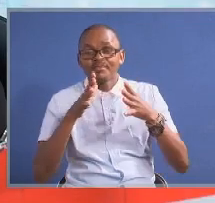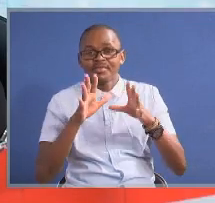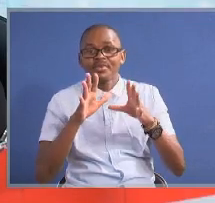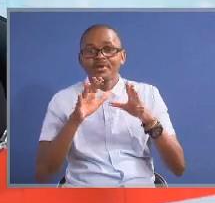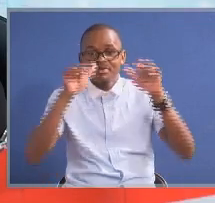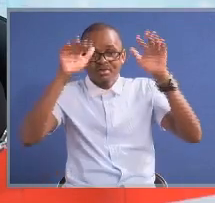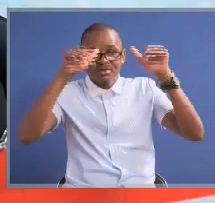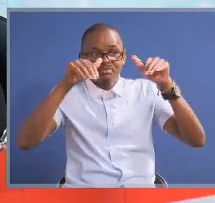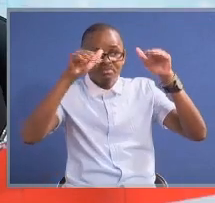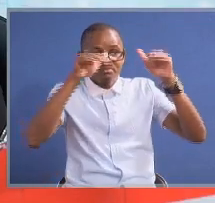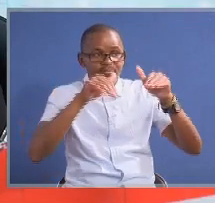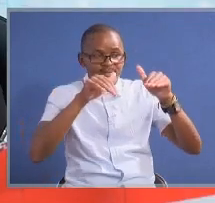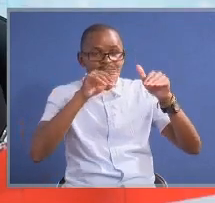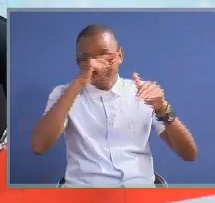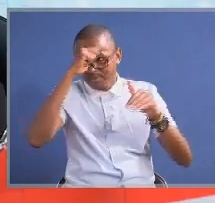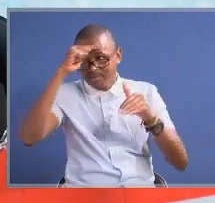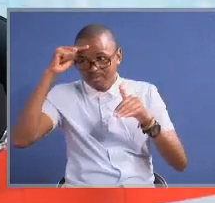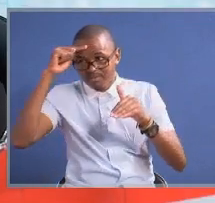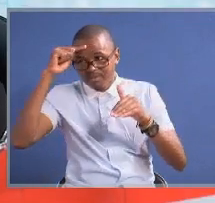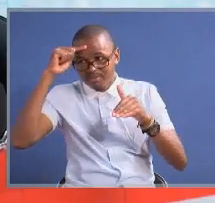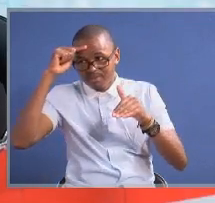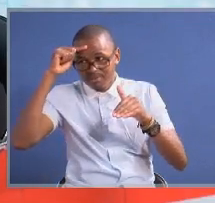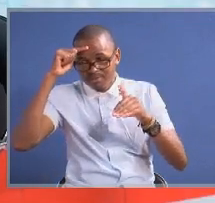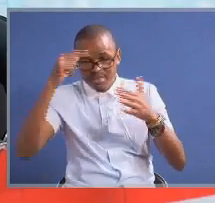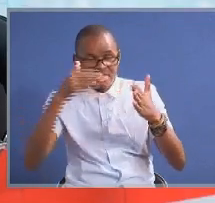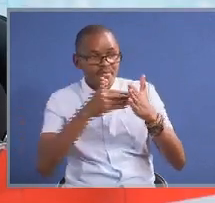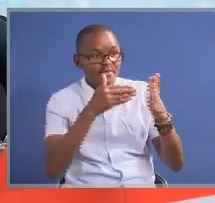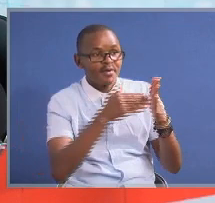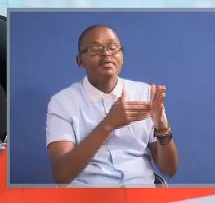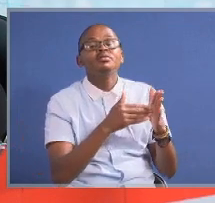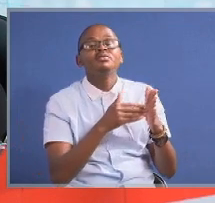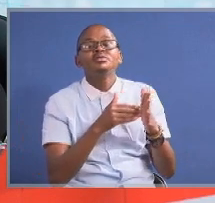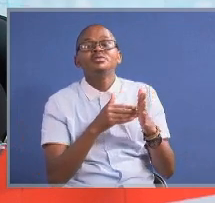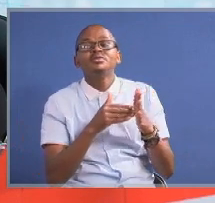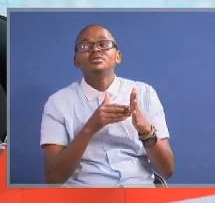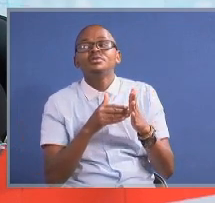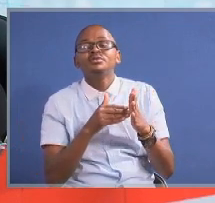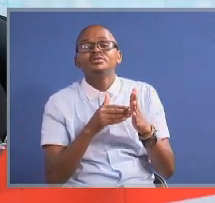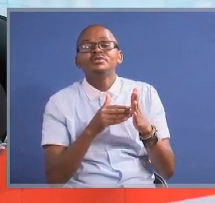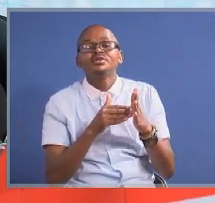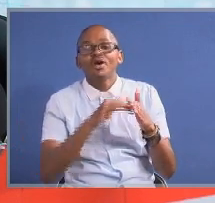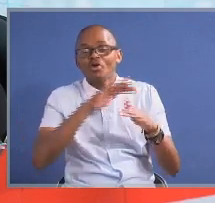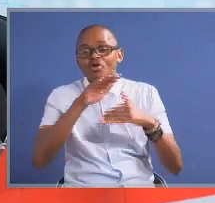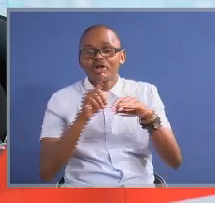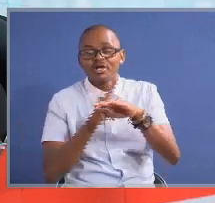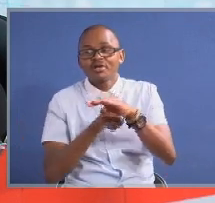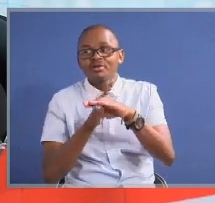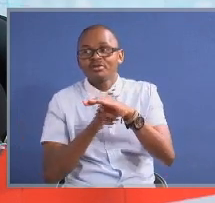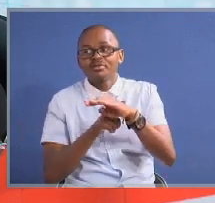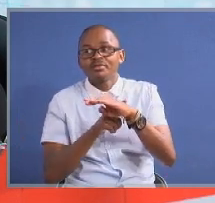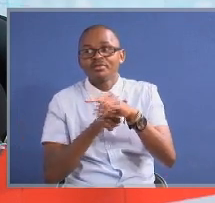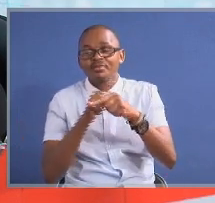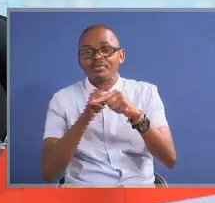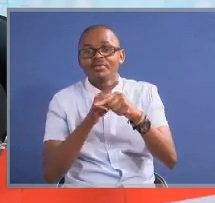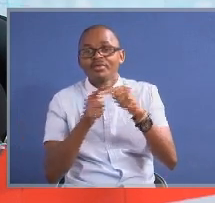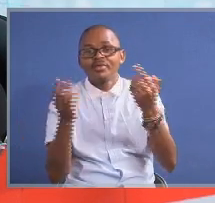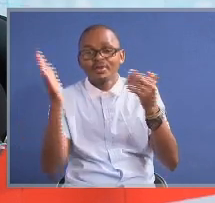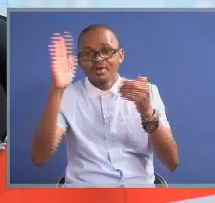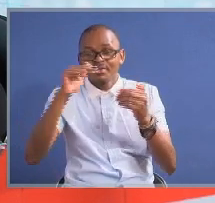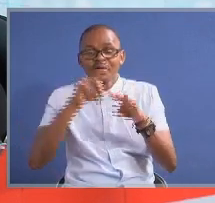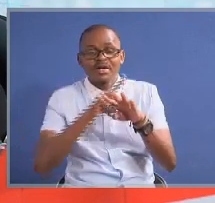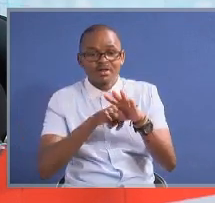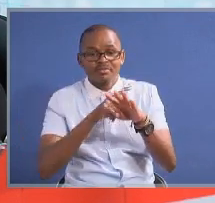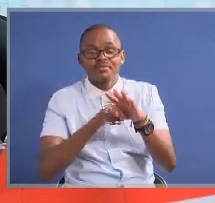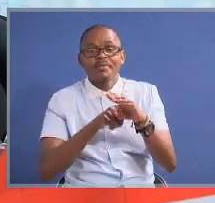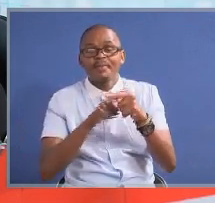the rain and because we're stuck at the conference you know, venue all the time. So I promise I'll come back next time for